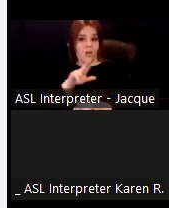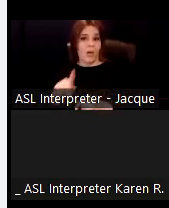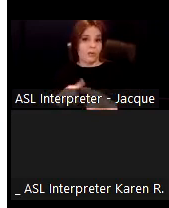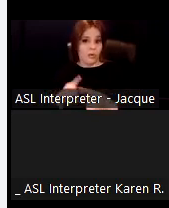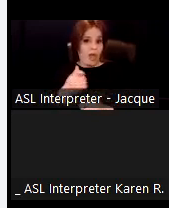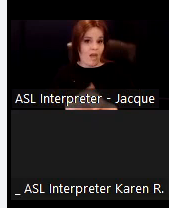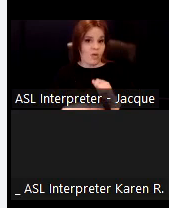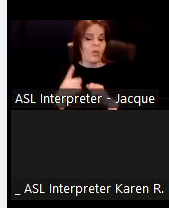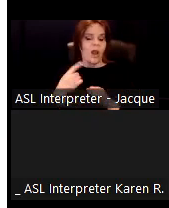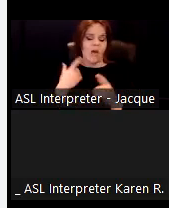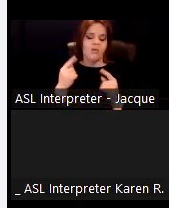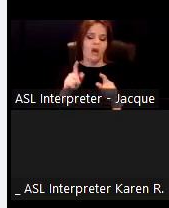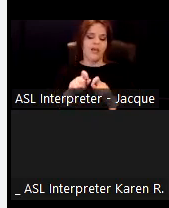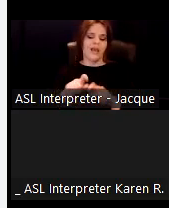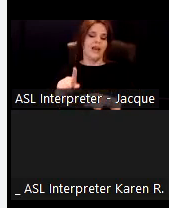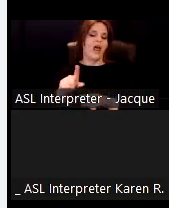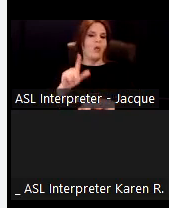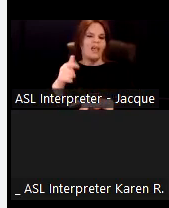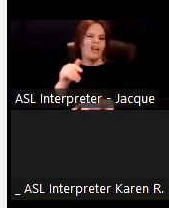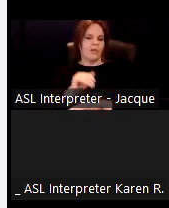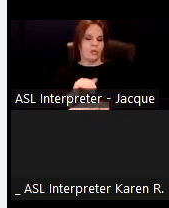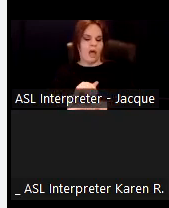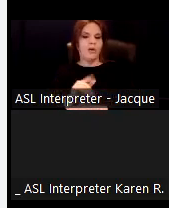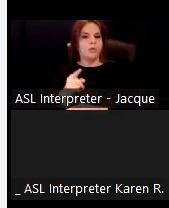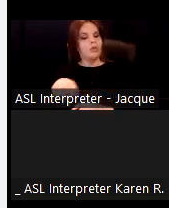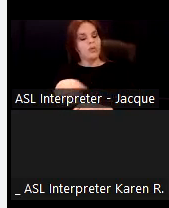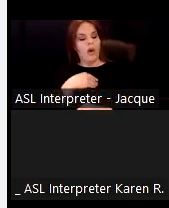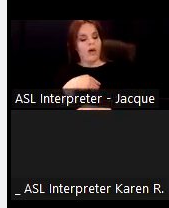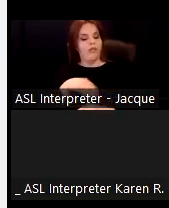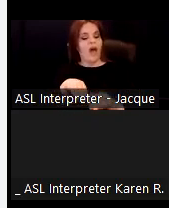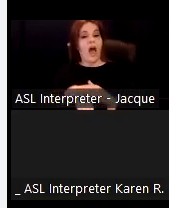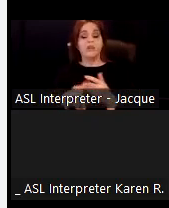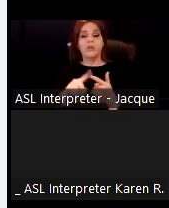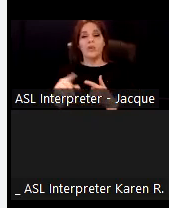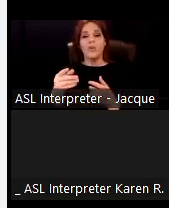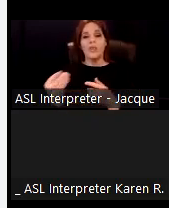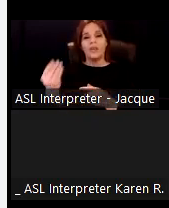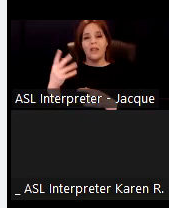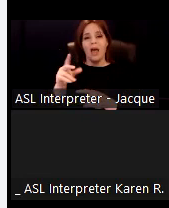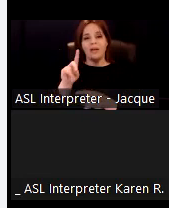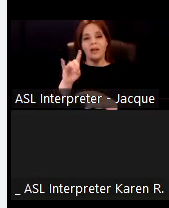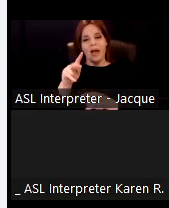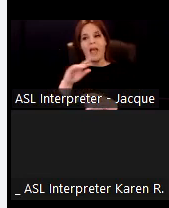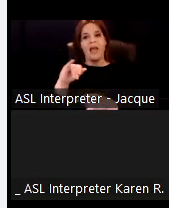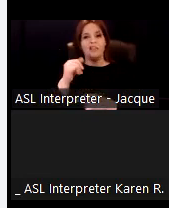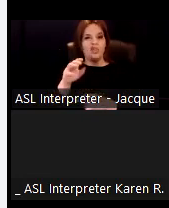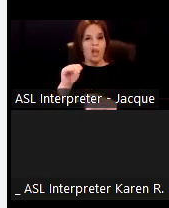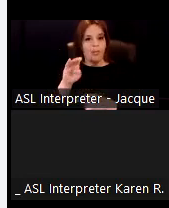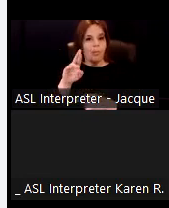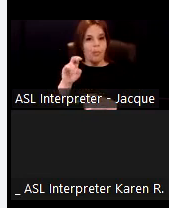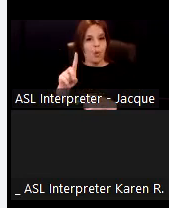that out later this evening so that you have access to the slide deck and the Jamboard right